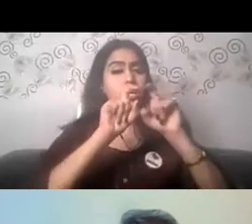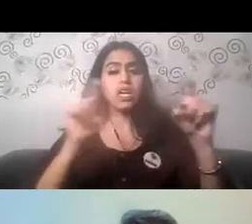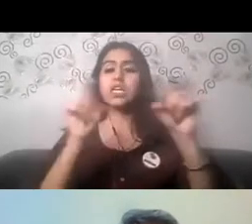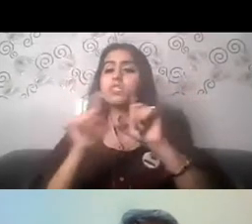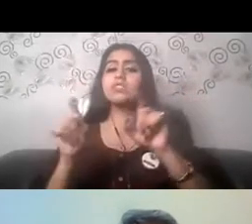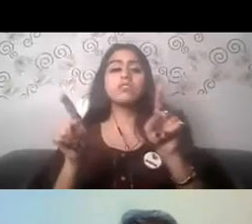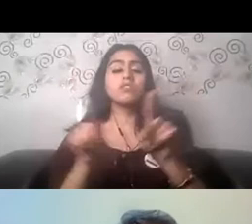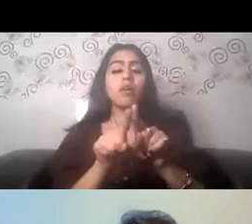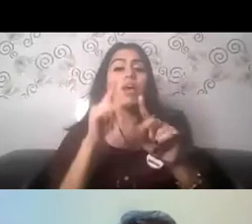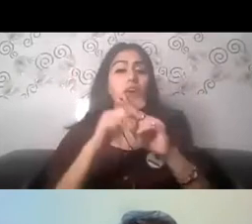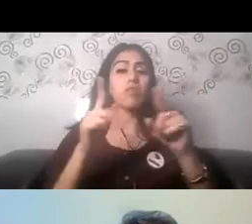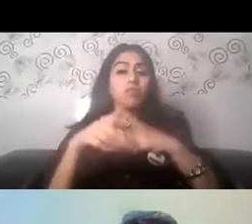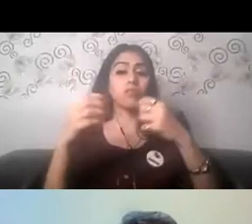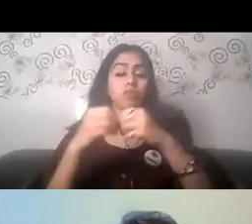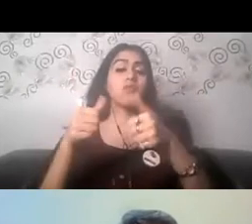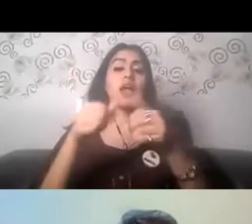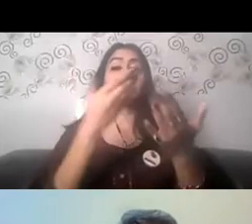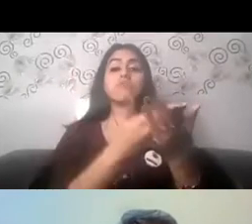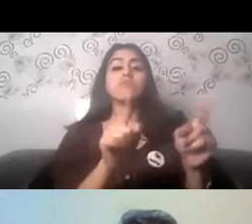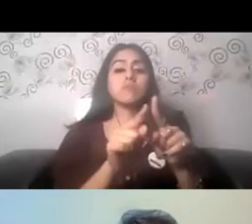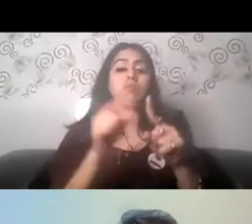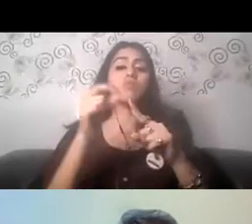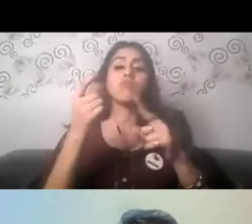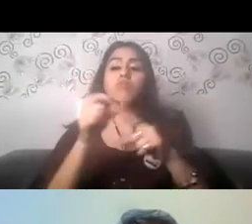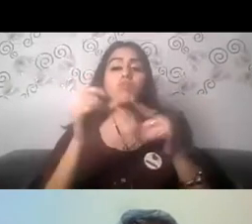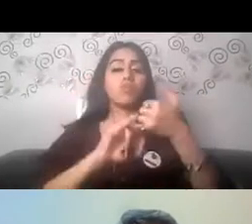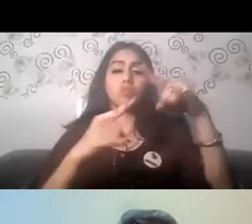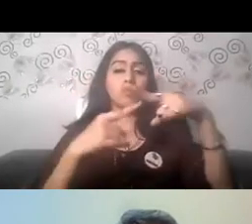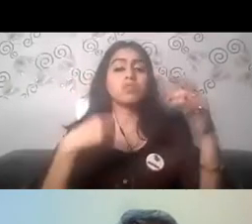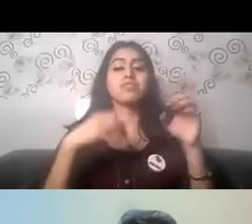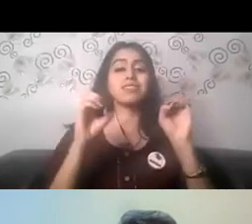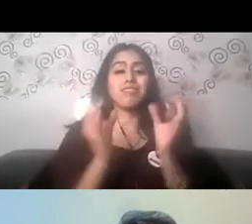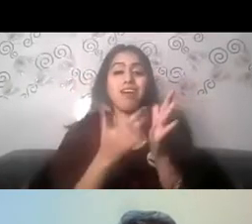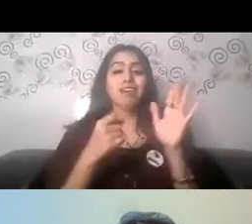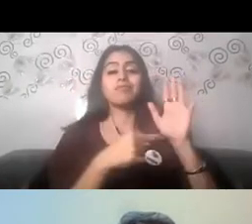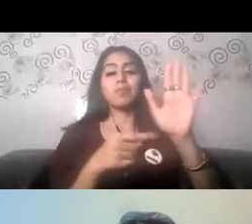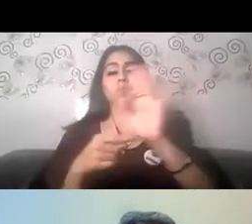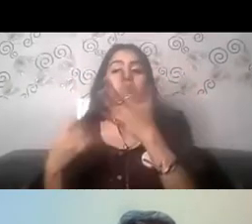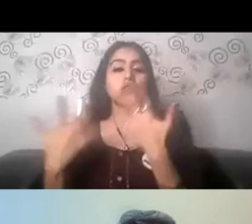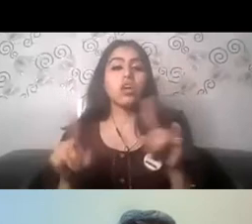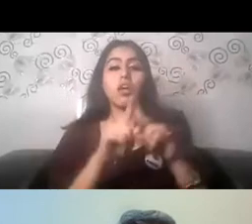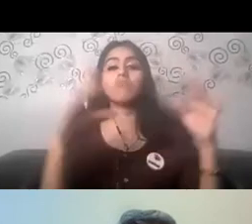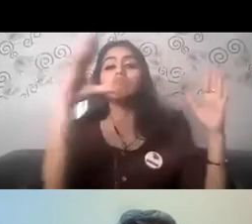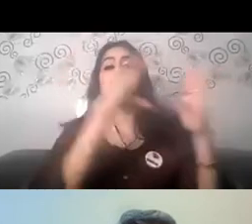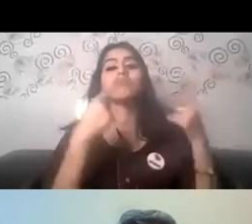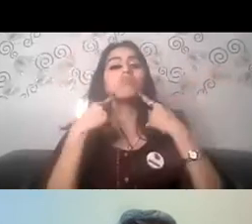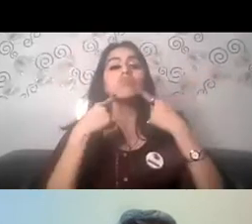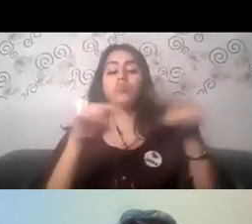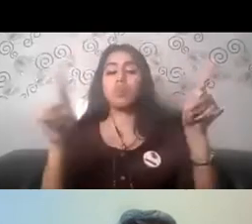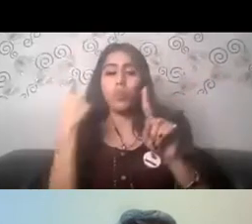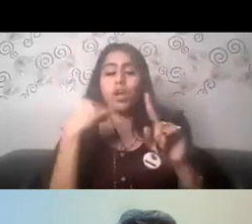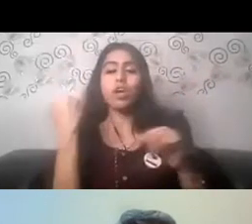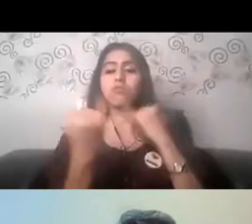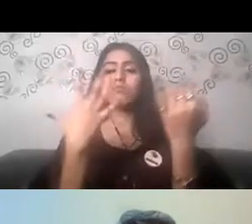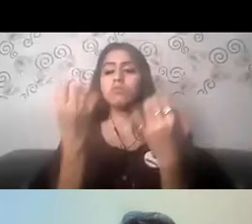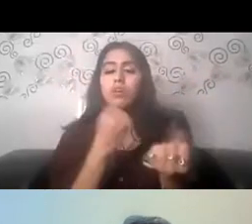job application or job posting that goes out. We found that it was very difficult to encourage